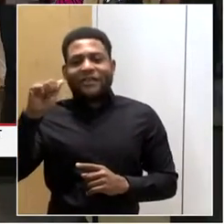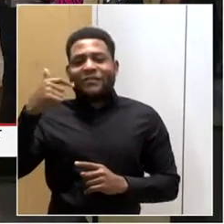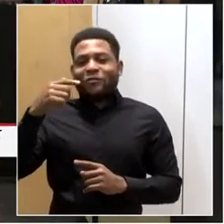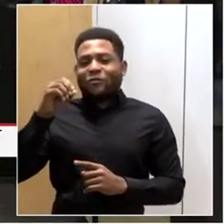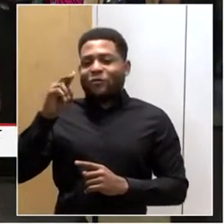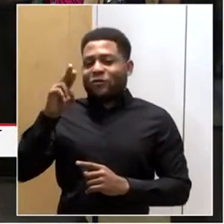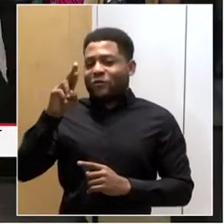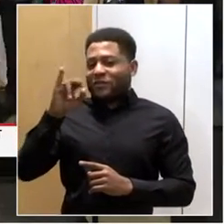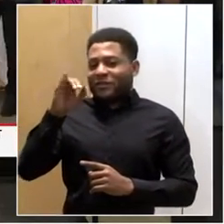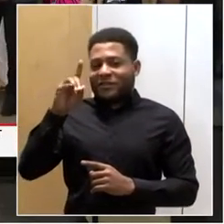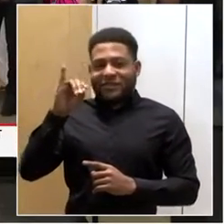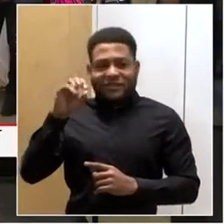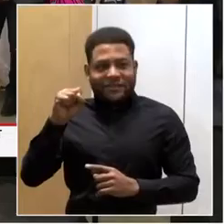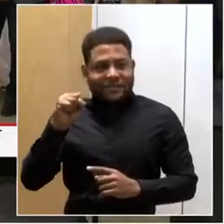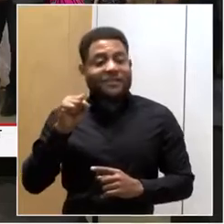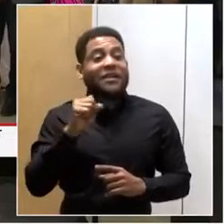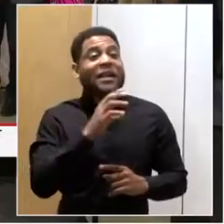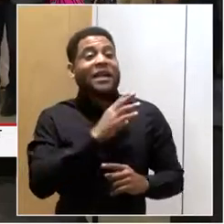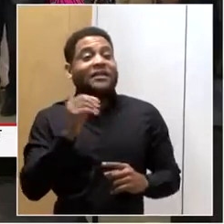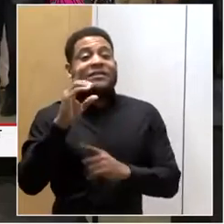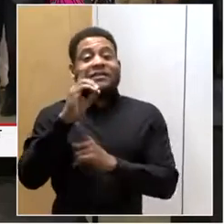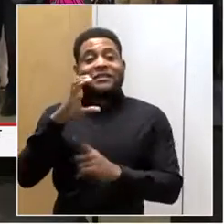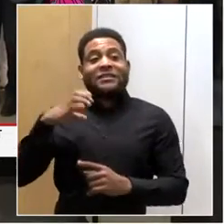Thank you, Leona.